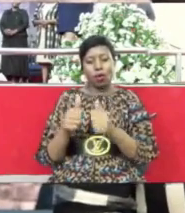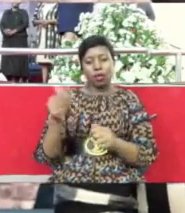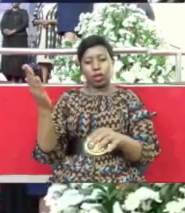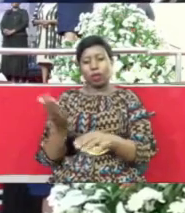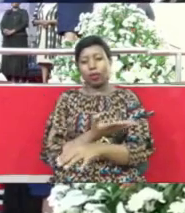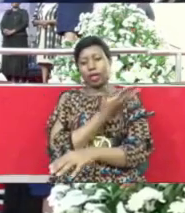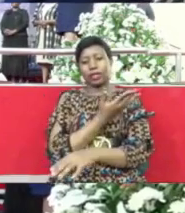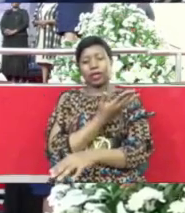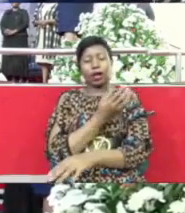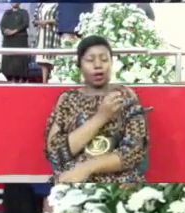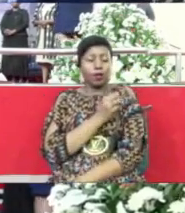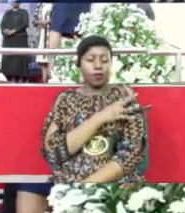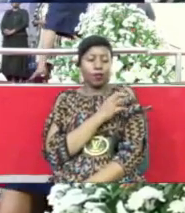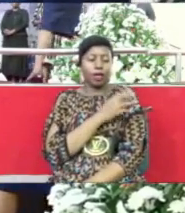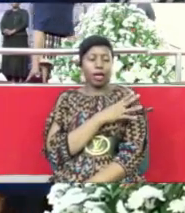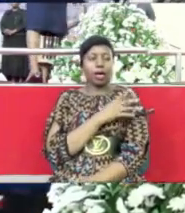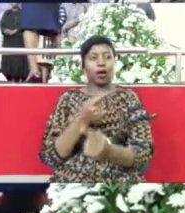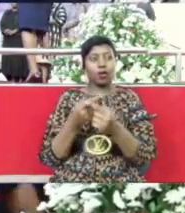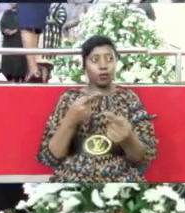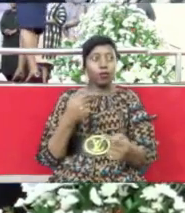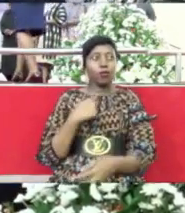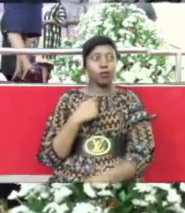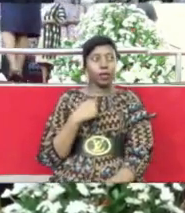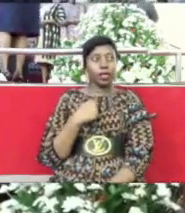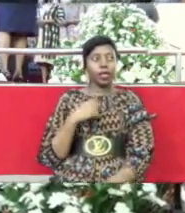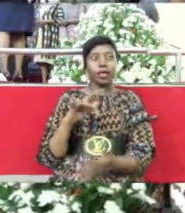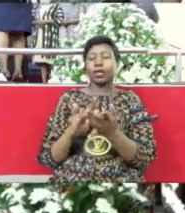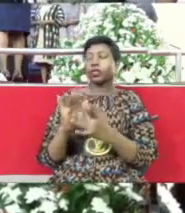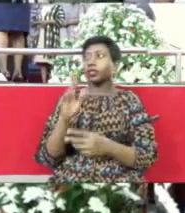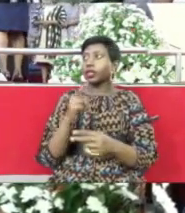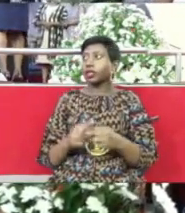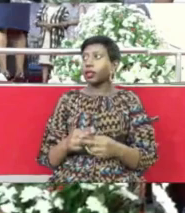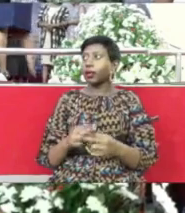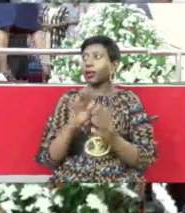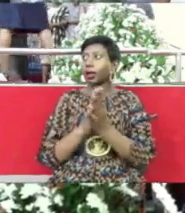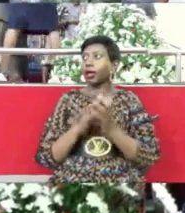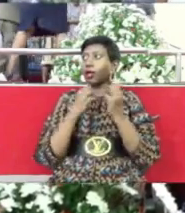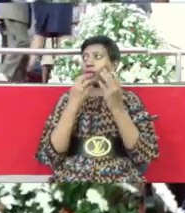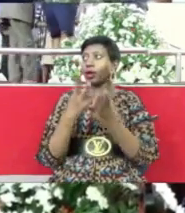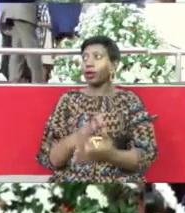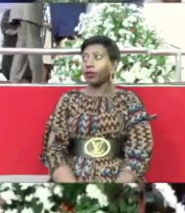and raise boldness into me. In the name of the Lord. Hallelujah. Hallelujah.